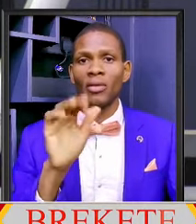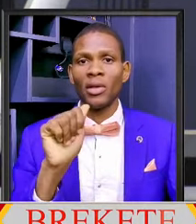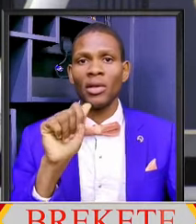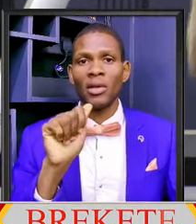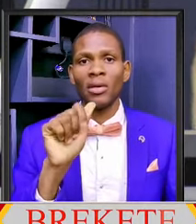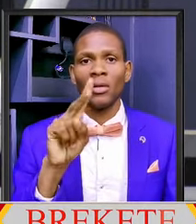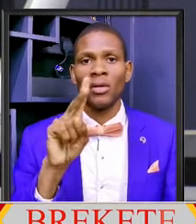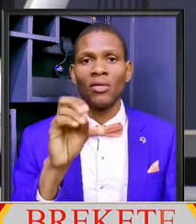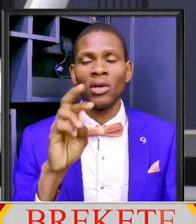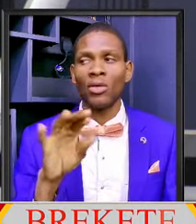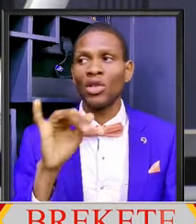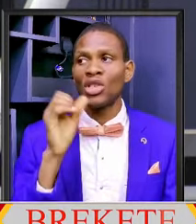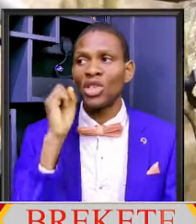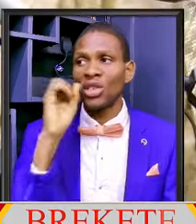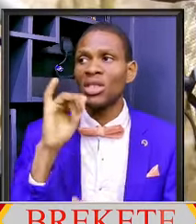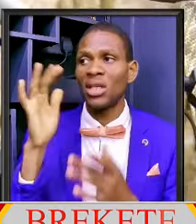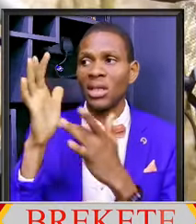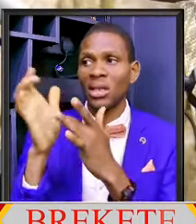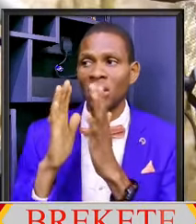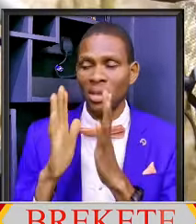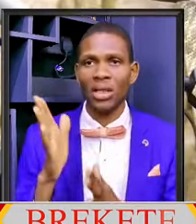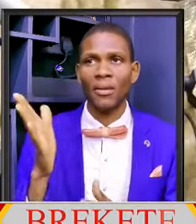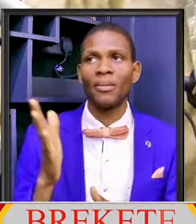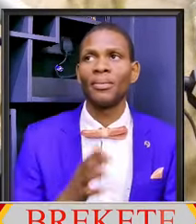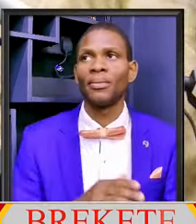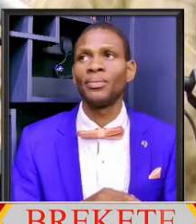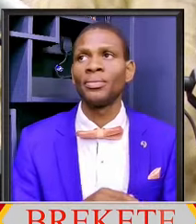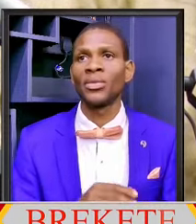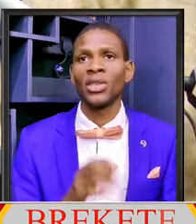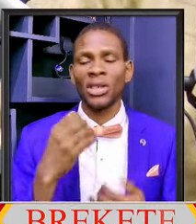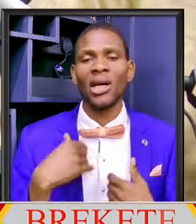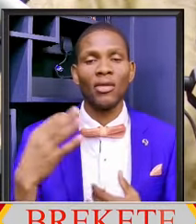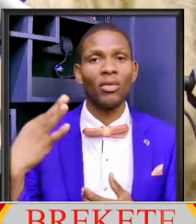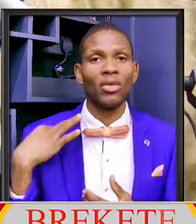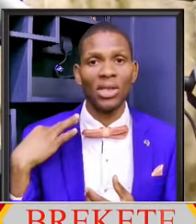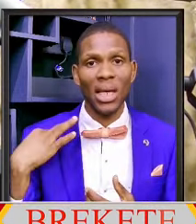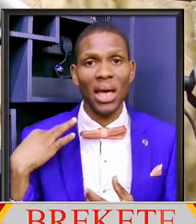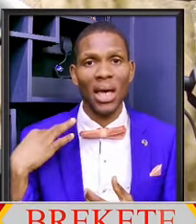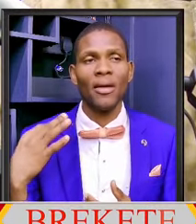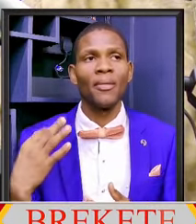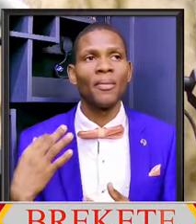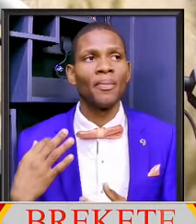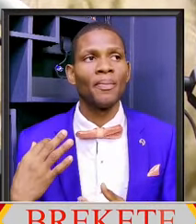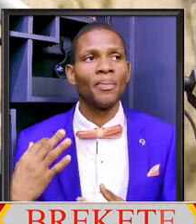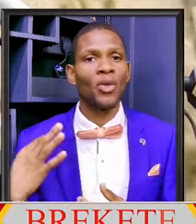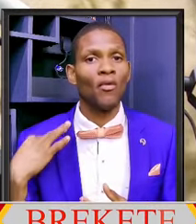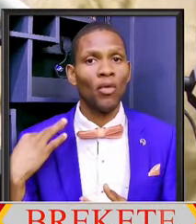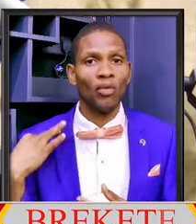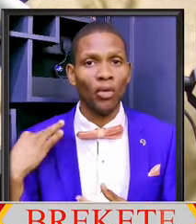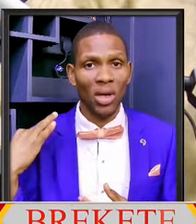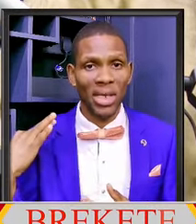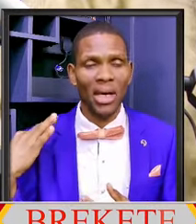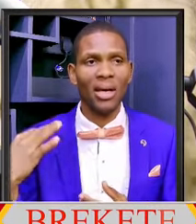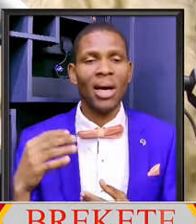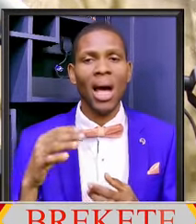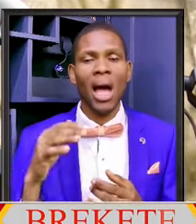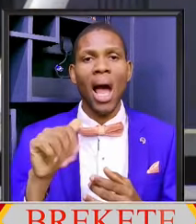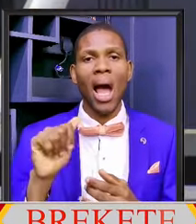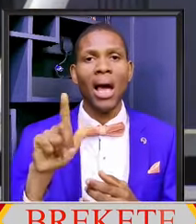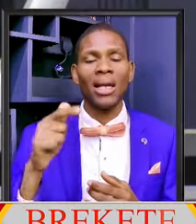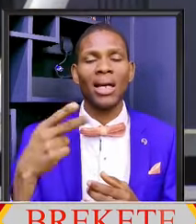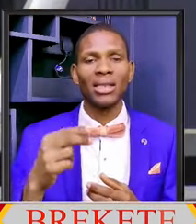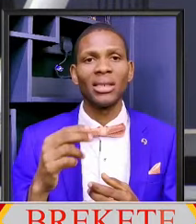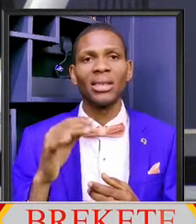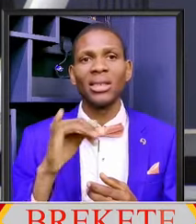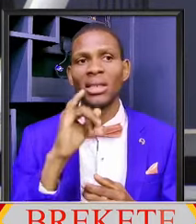Favor, is a Christian. She has volunteered to help. Alhaji Usman Tabari is